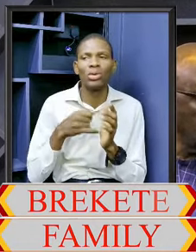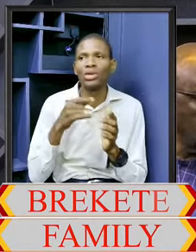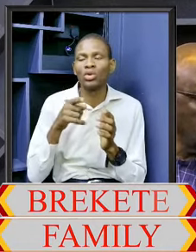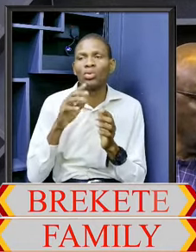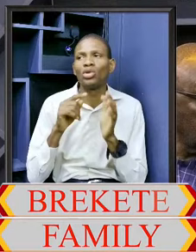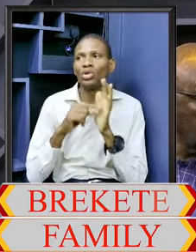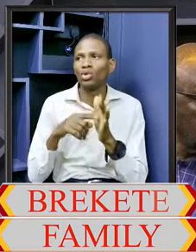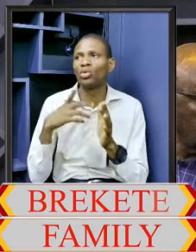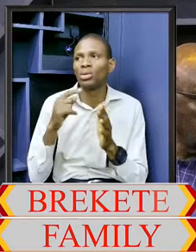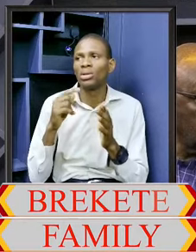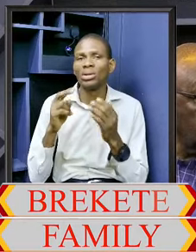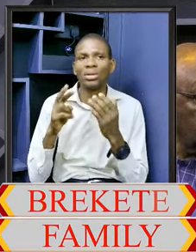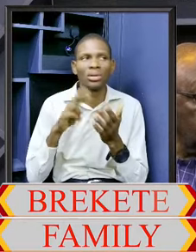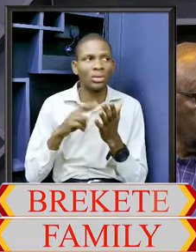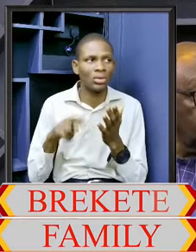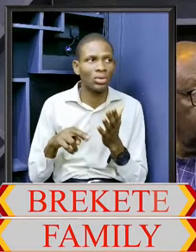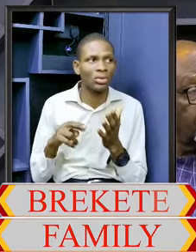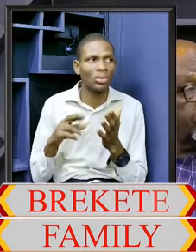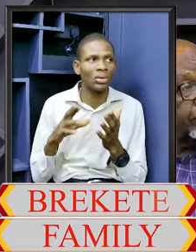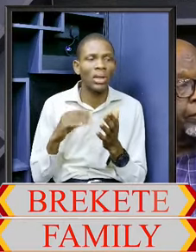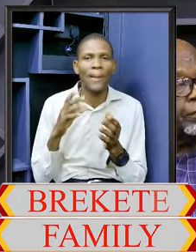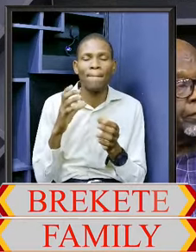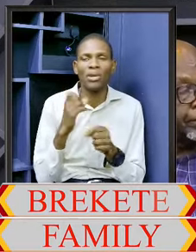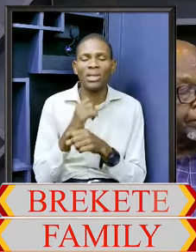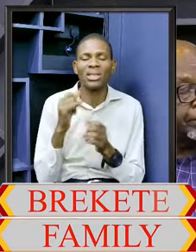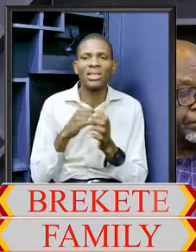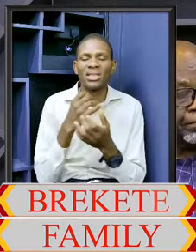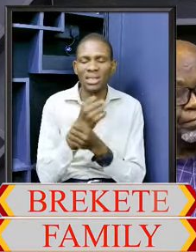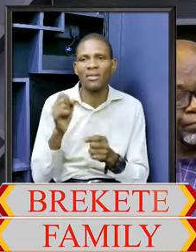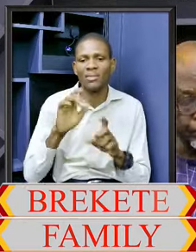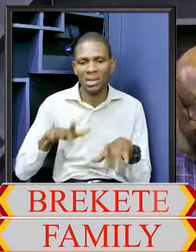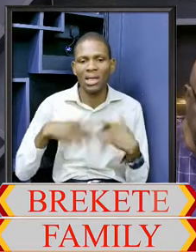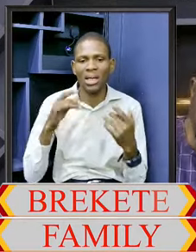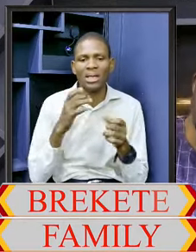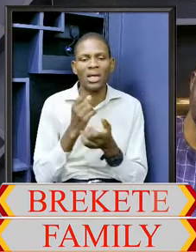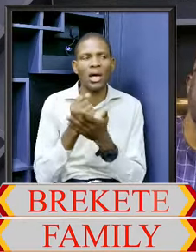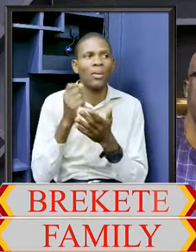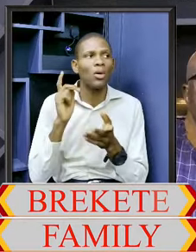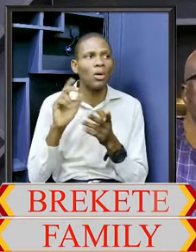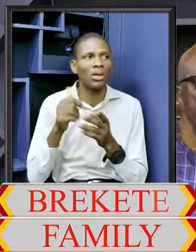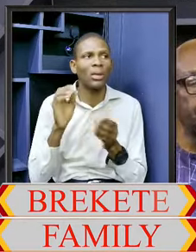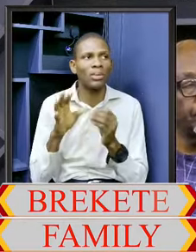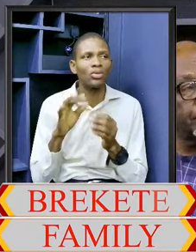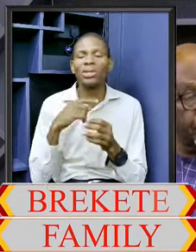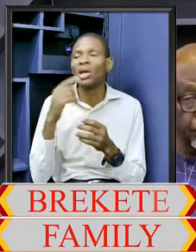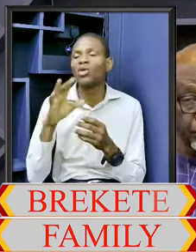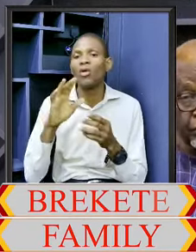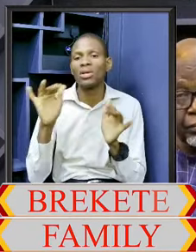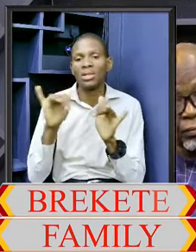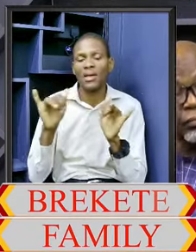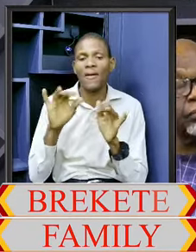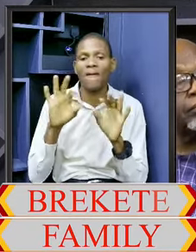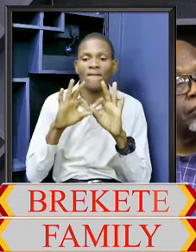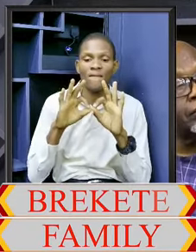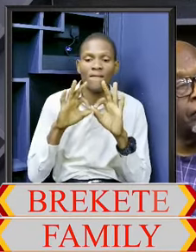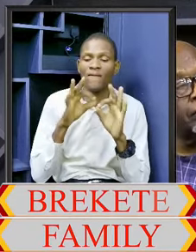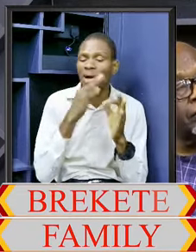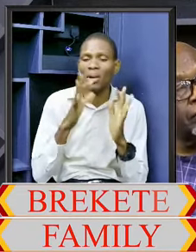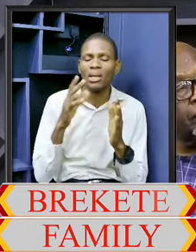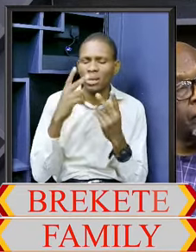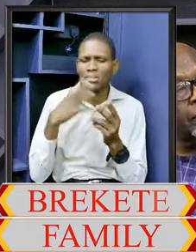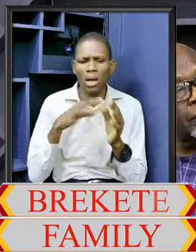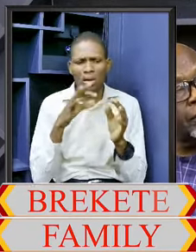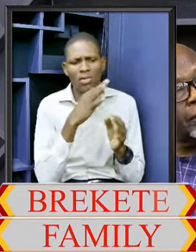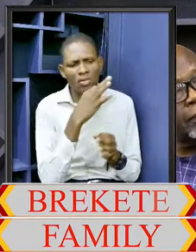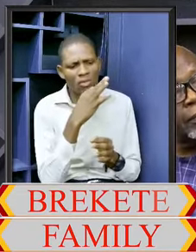people waiting be the result. Make you take them save lives and help other people. You go tell your fellow farmers say, see my farm, see how